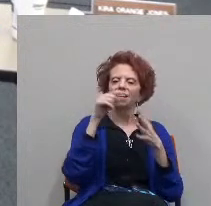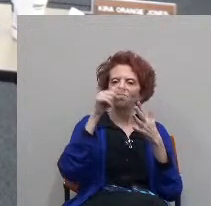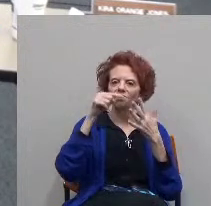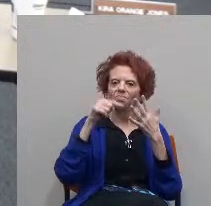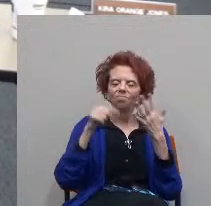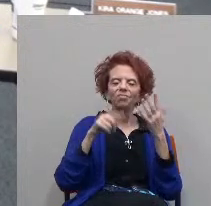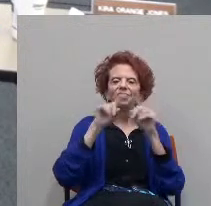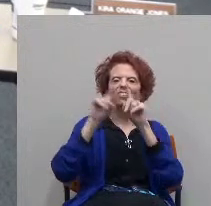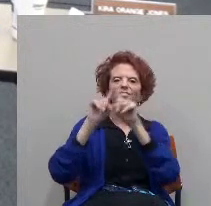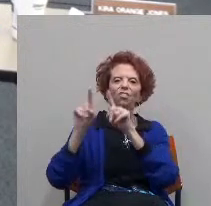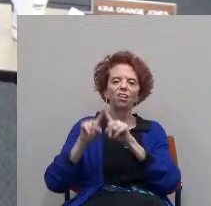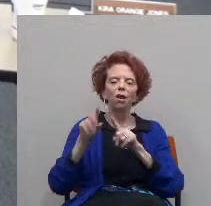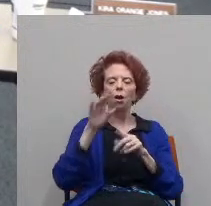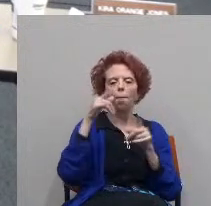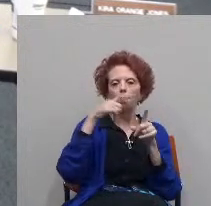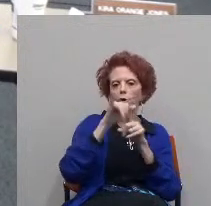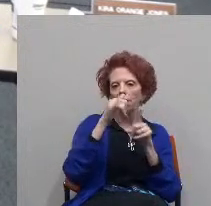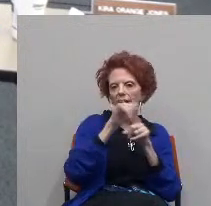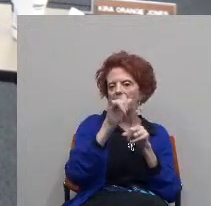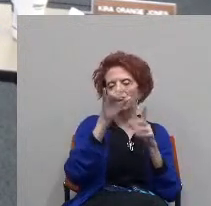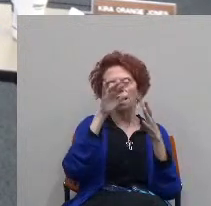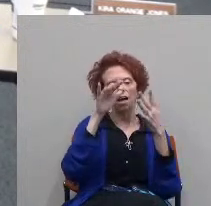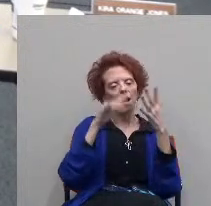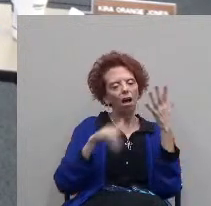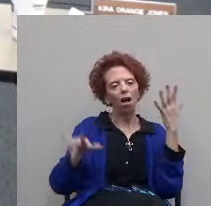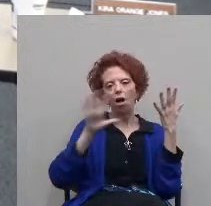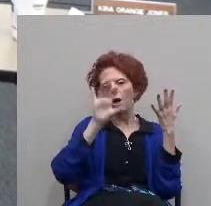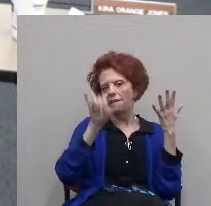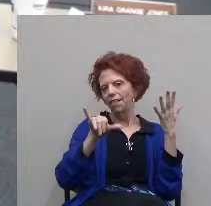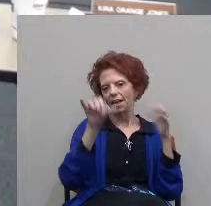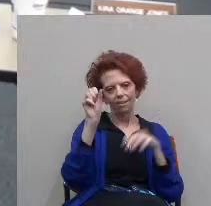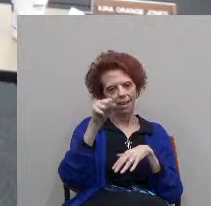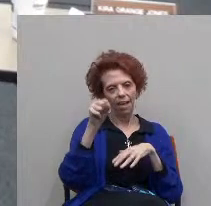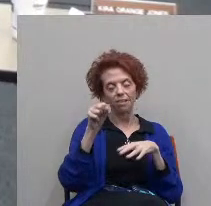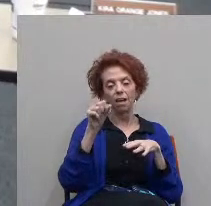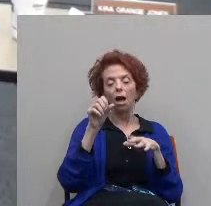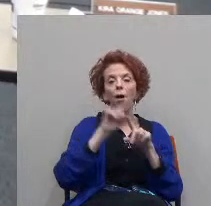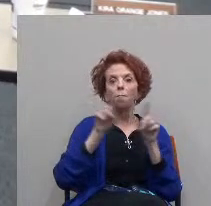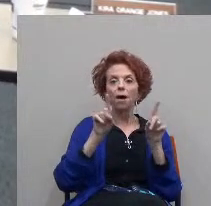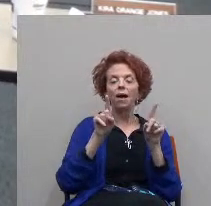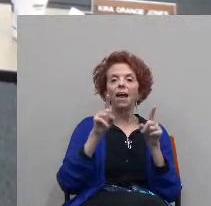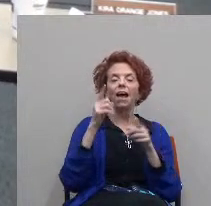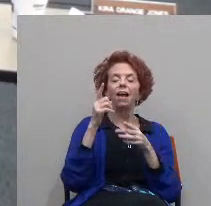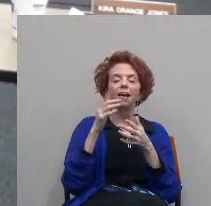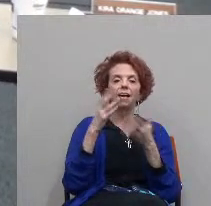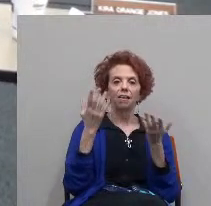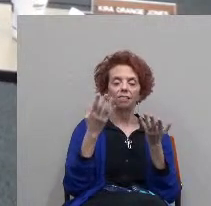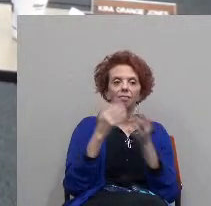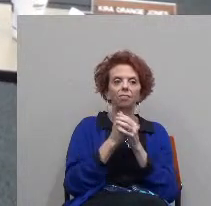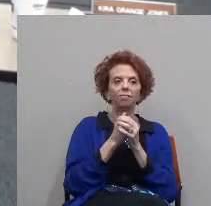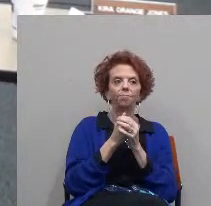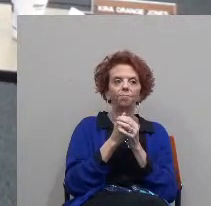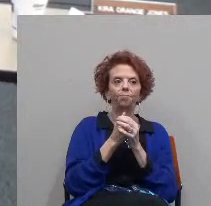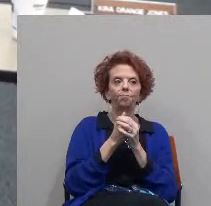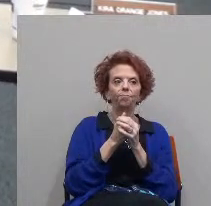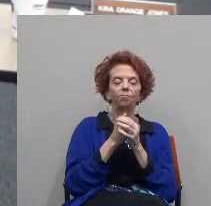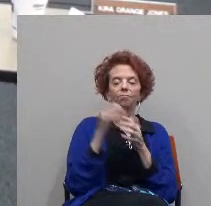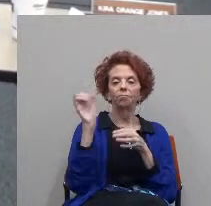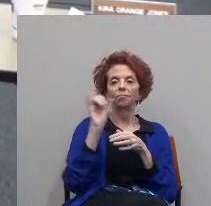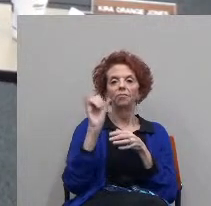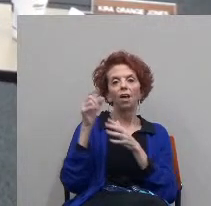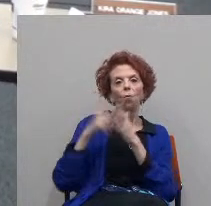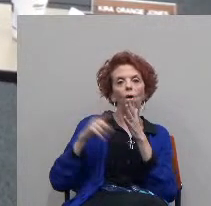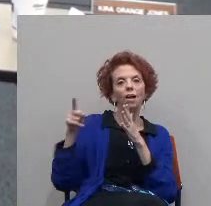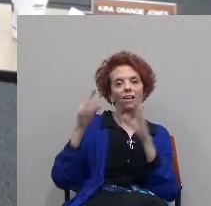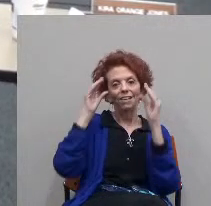training, that kind of training, bullying, this, whatever. But there comes a point where, as Ronnie's